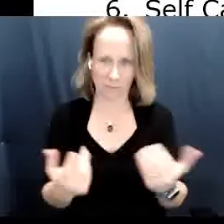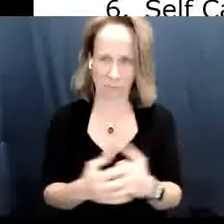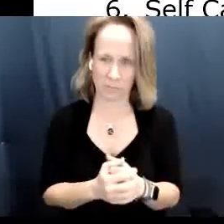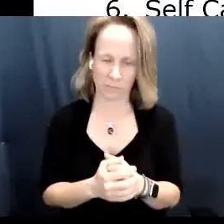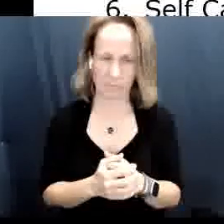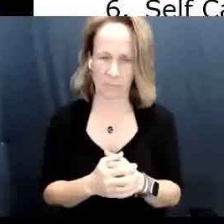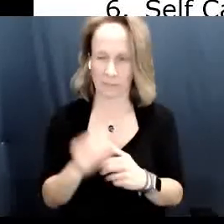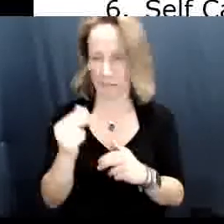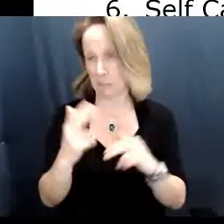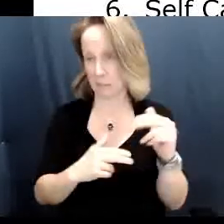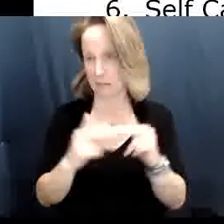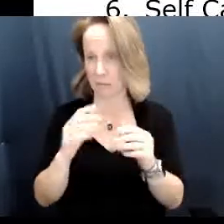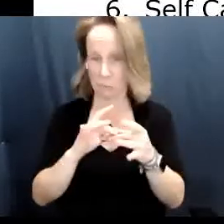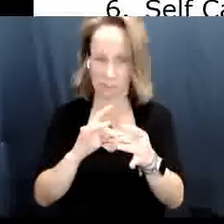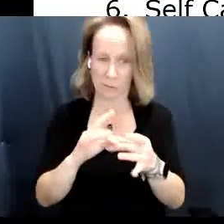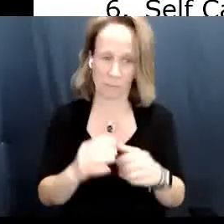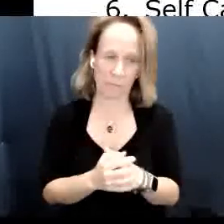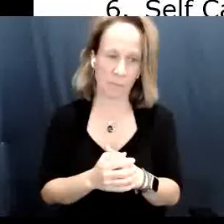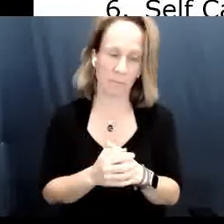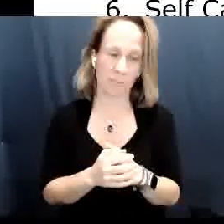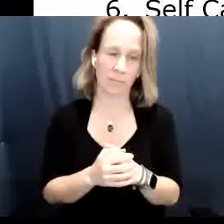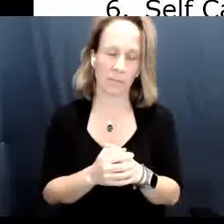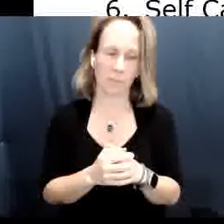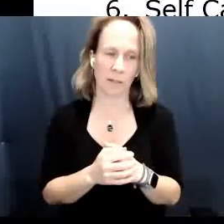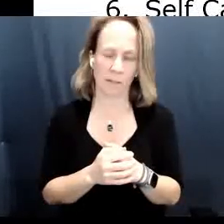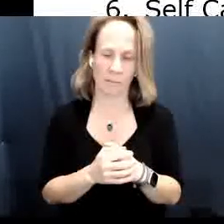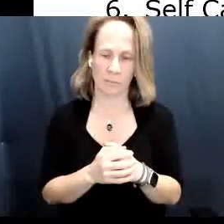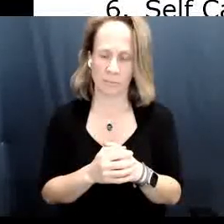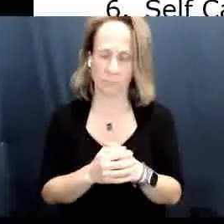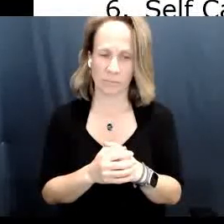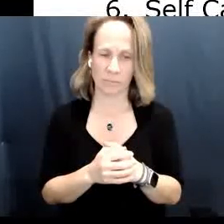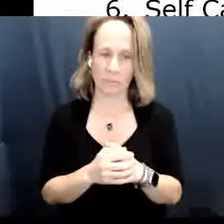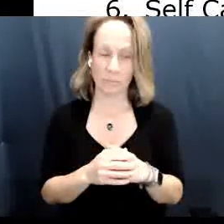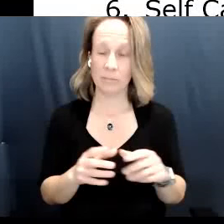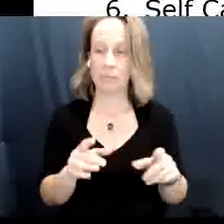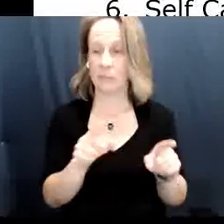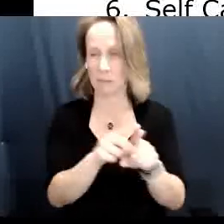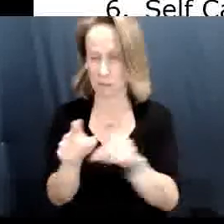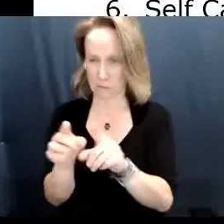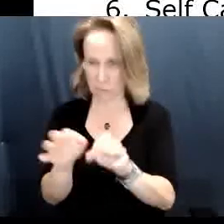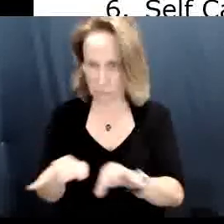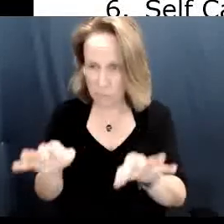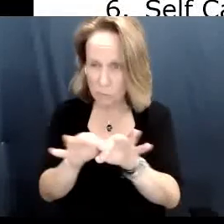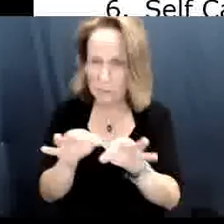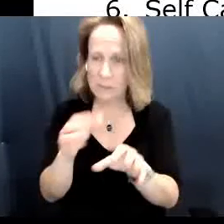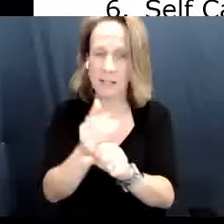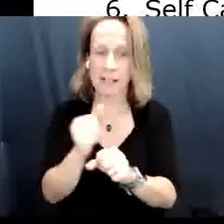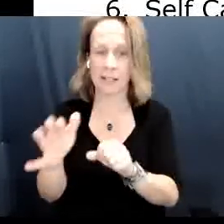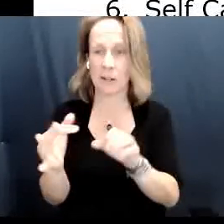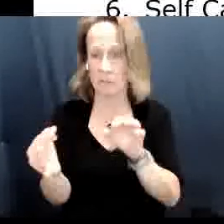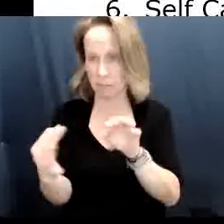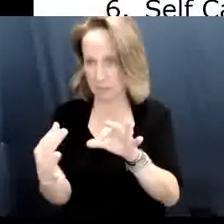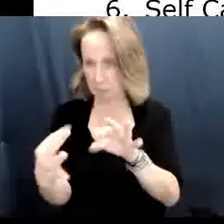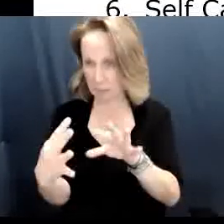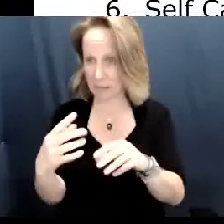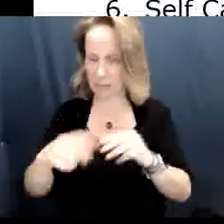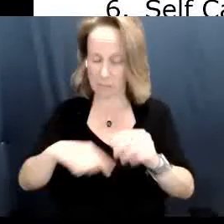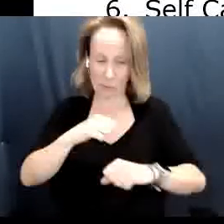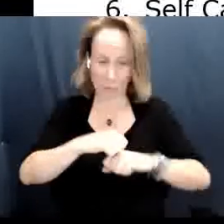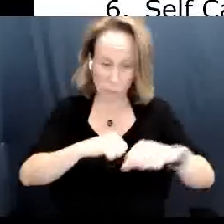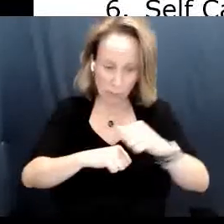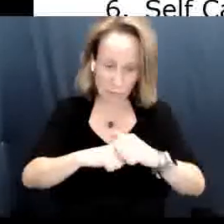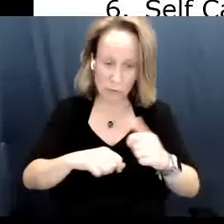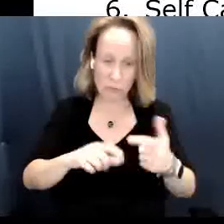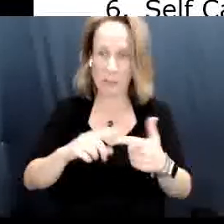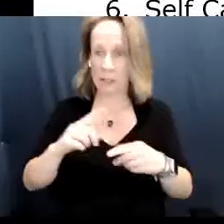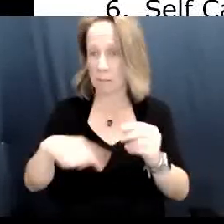It's also important to get participant group feedback about the structure and agenda, about the content and discussions, and